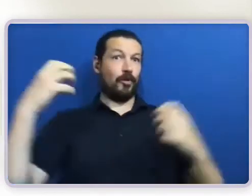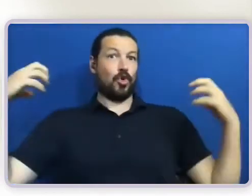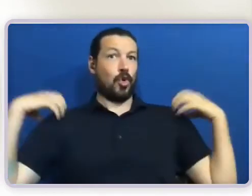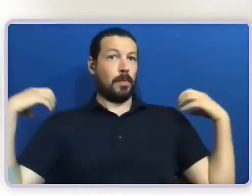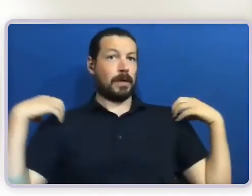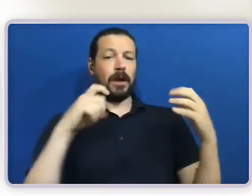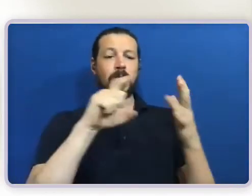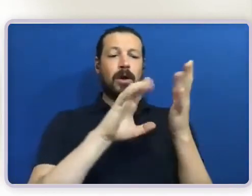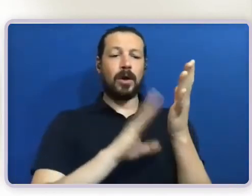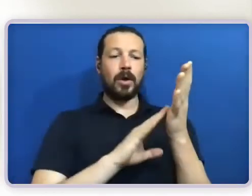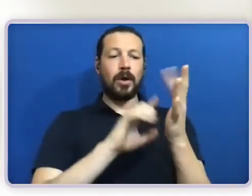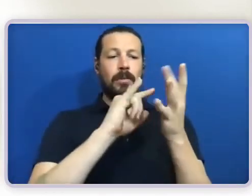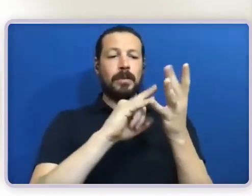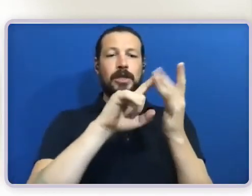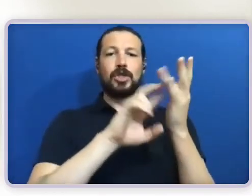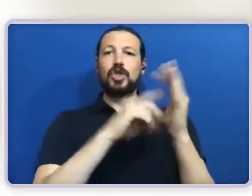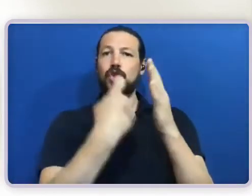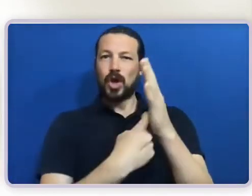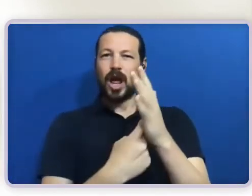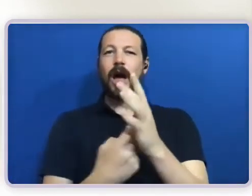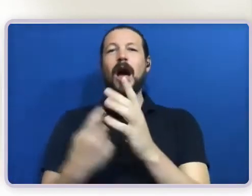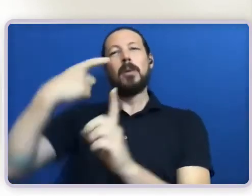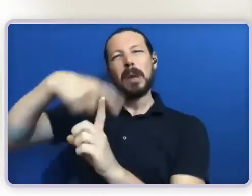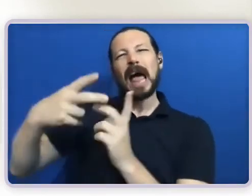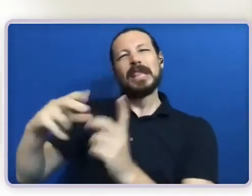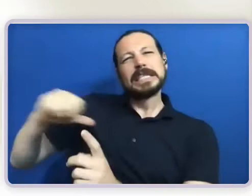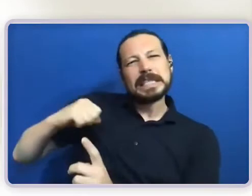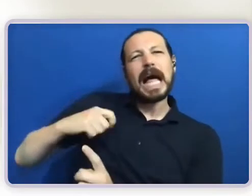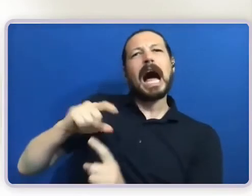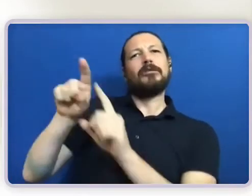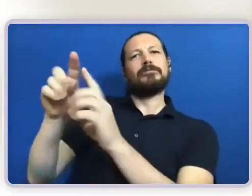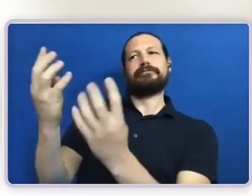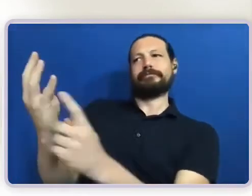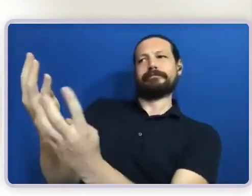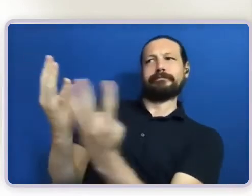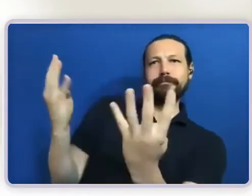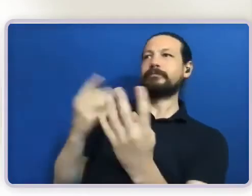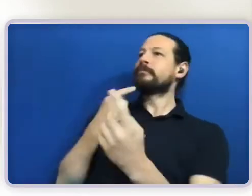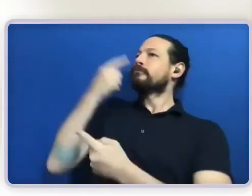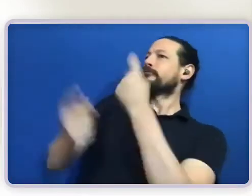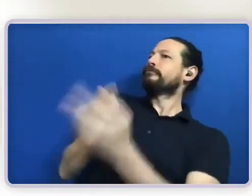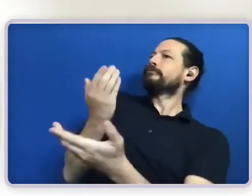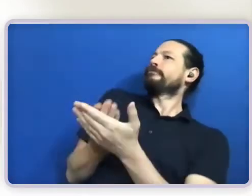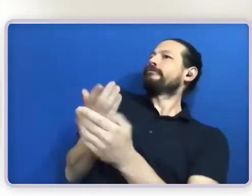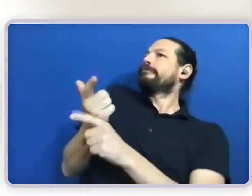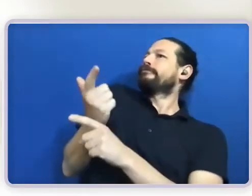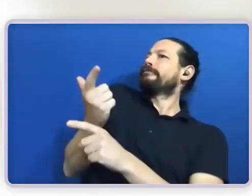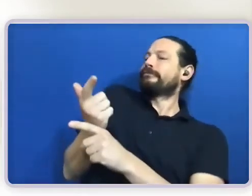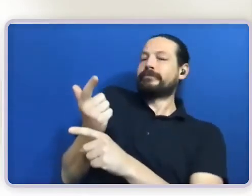and also other people would be there. And the community forums are open to the public.